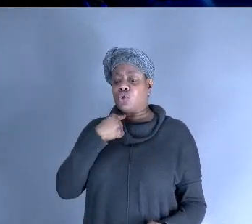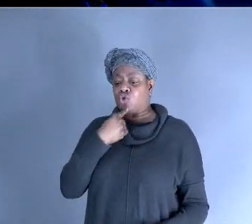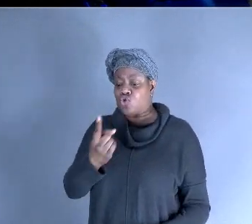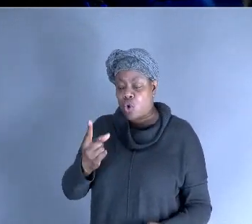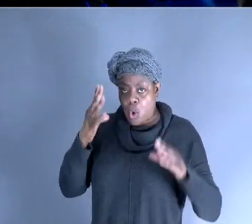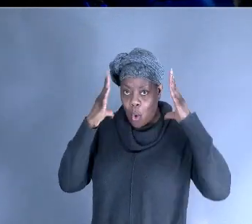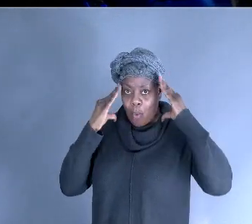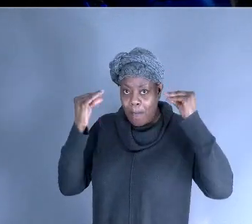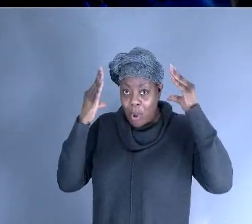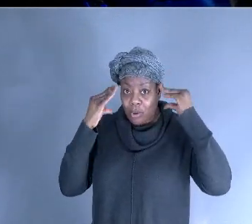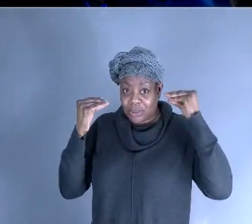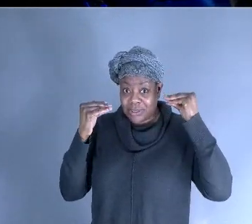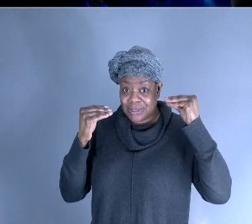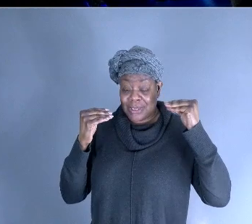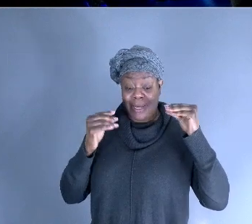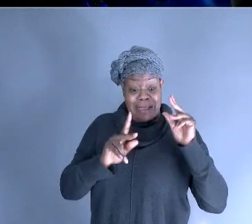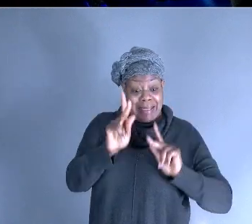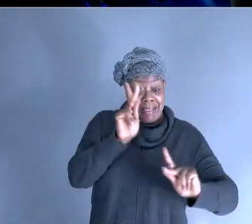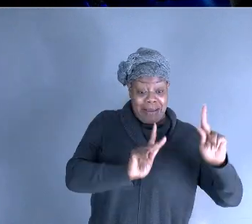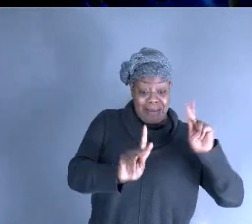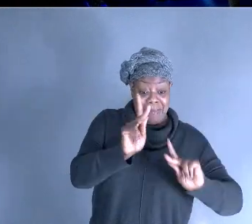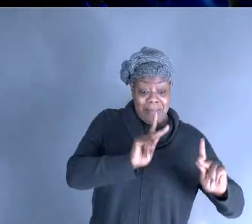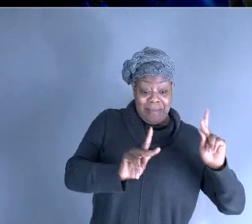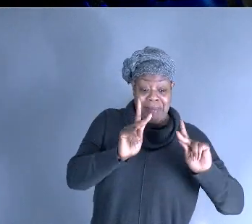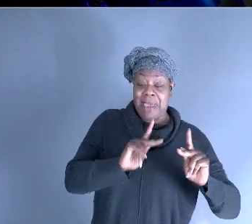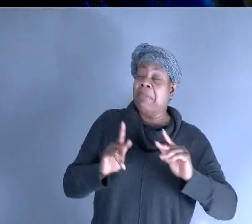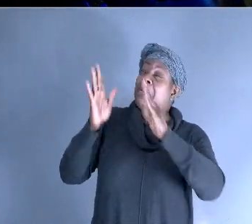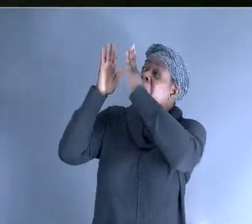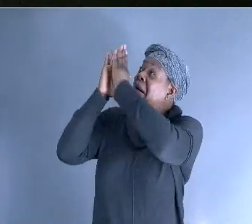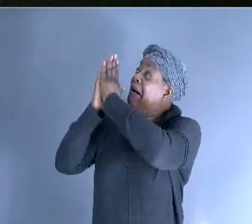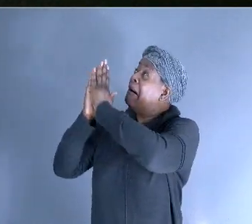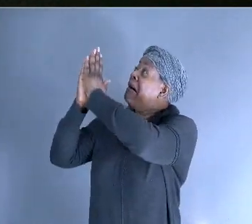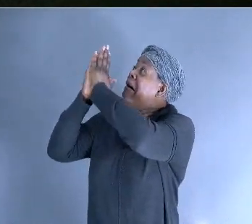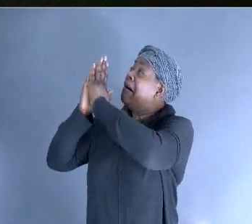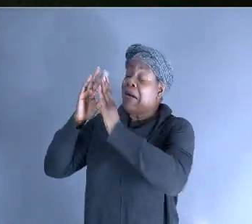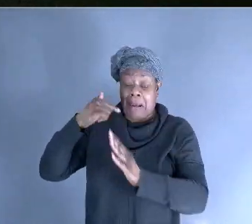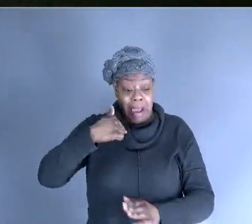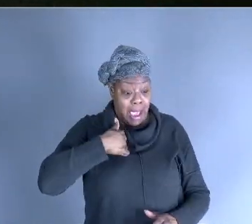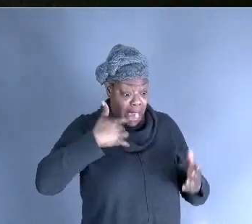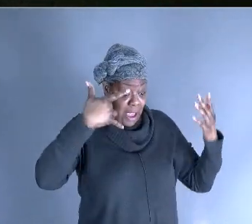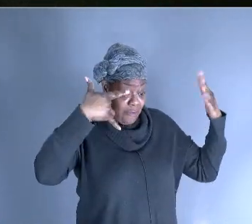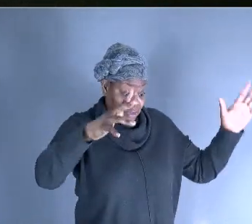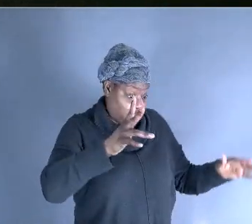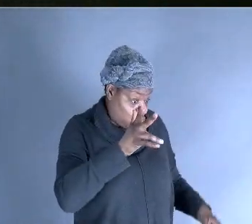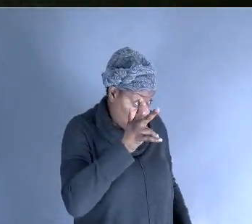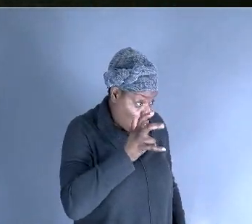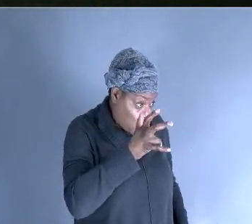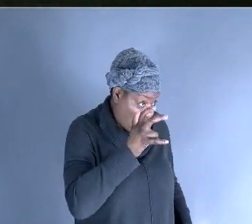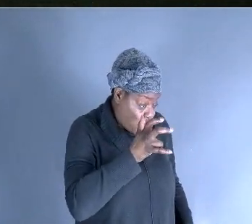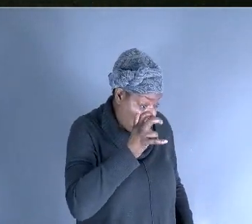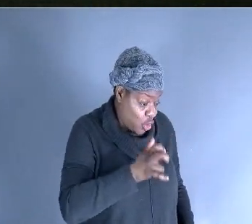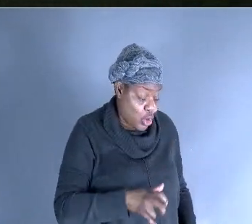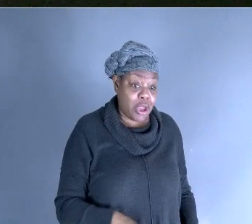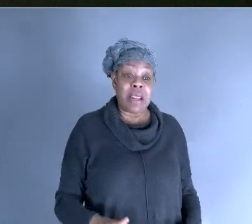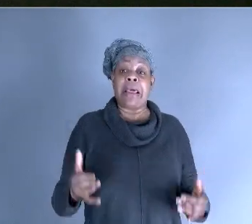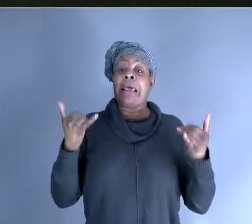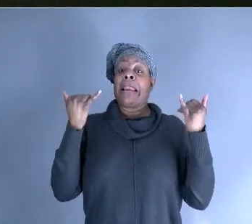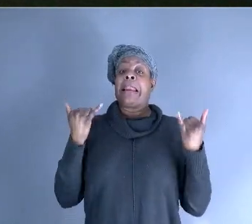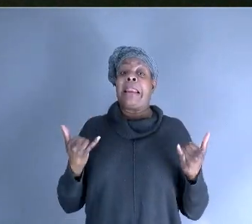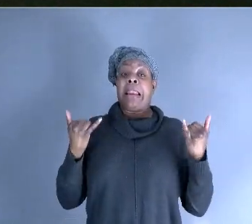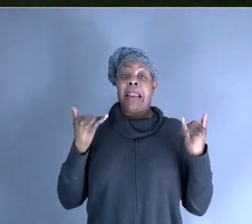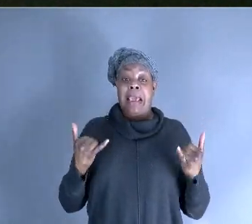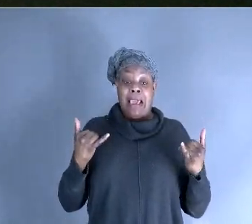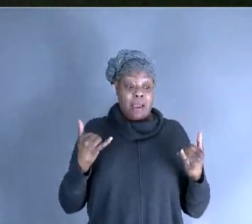I've heard the cries of your people, and I've decided to come down. And now I am sending you.